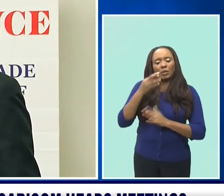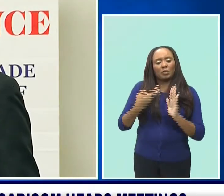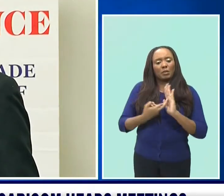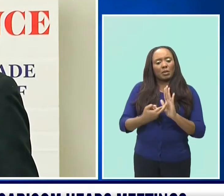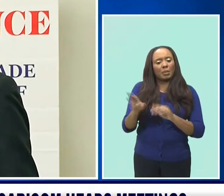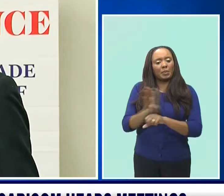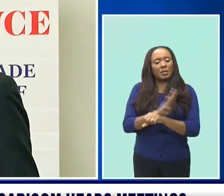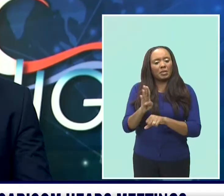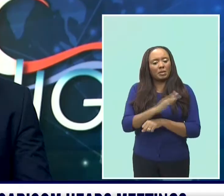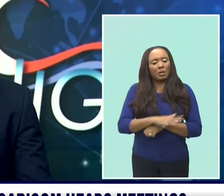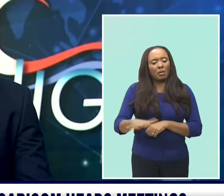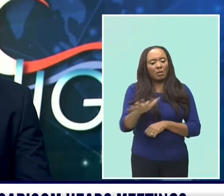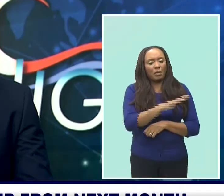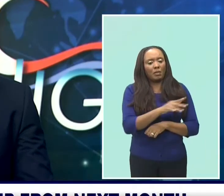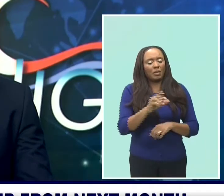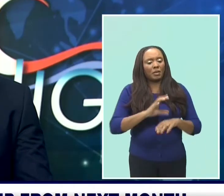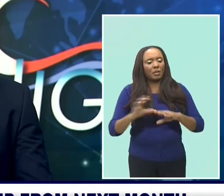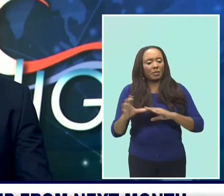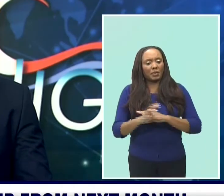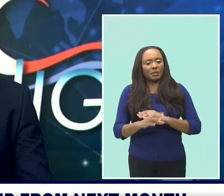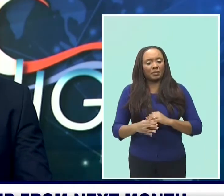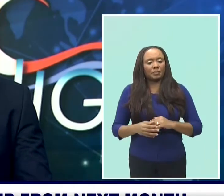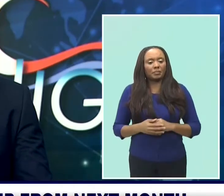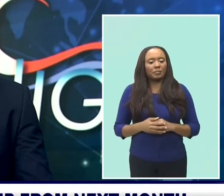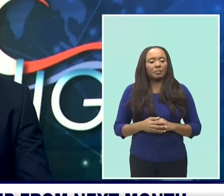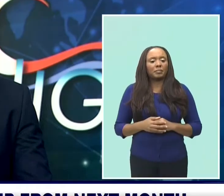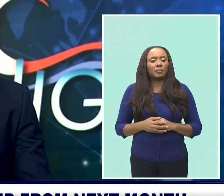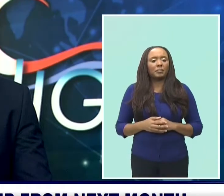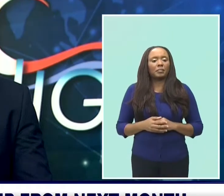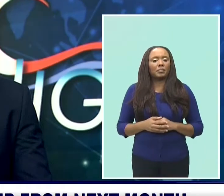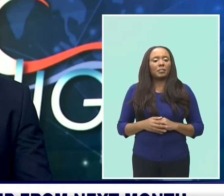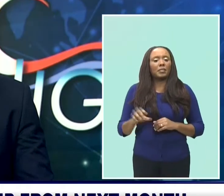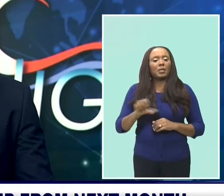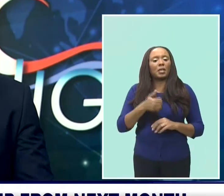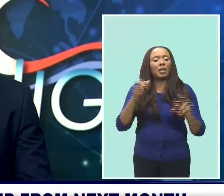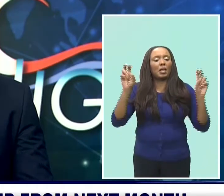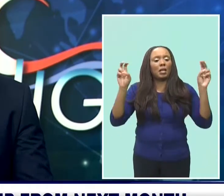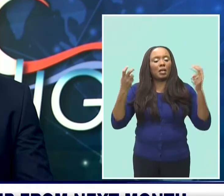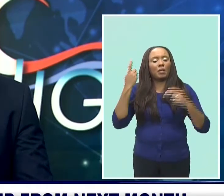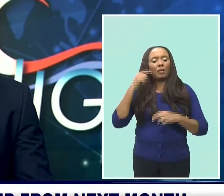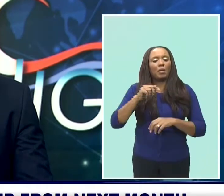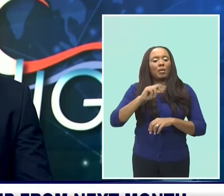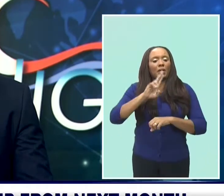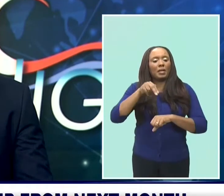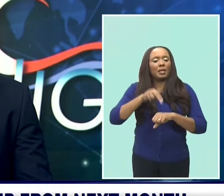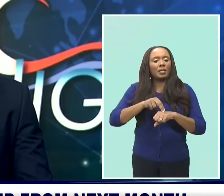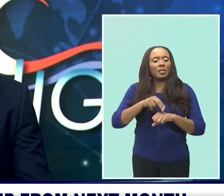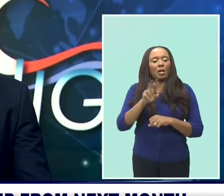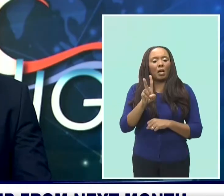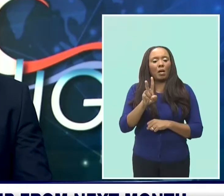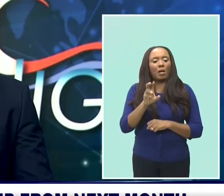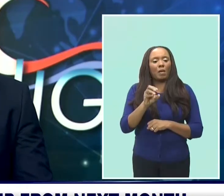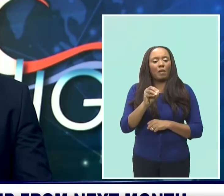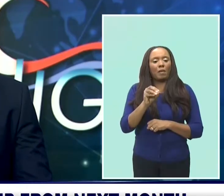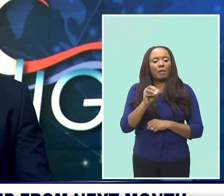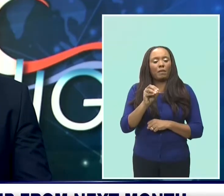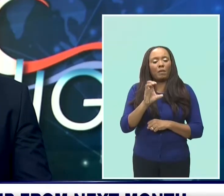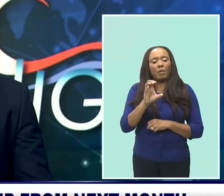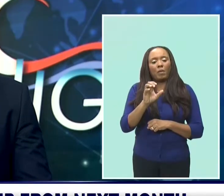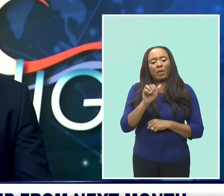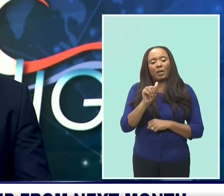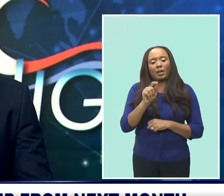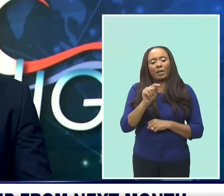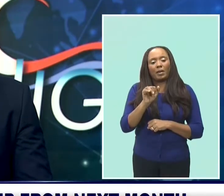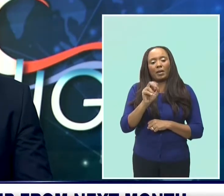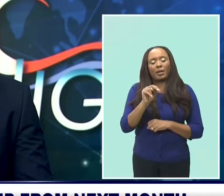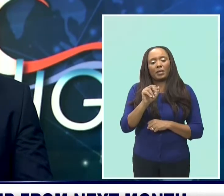the Caribbean. Yet another subject is to be added to the ever-growing list of national vocational qualifications being offered in